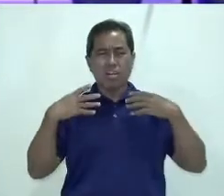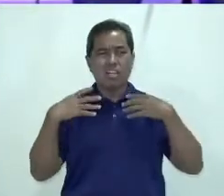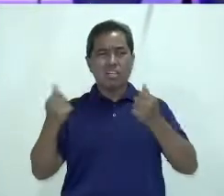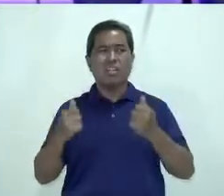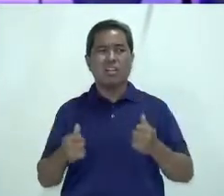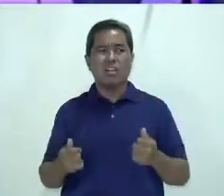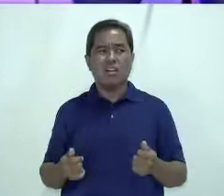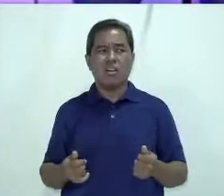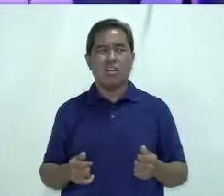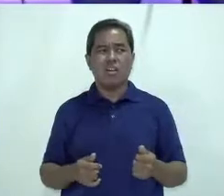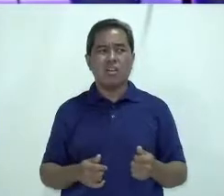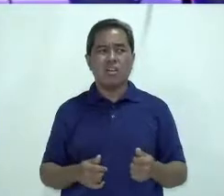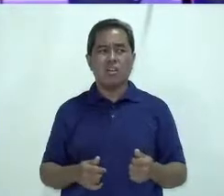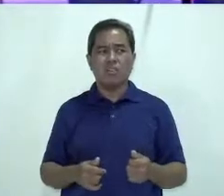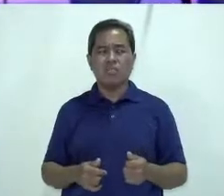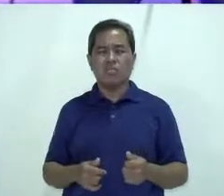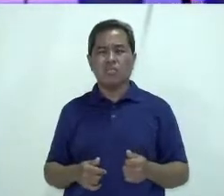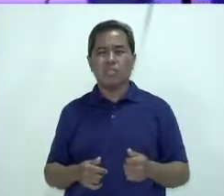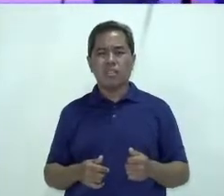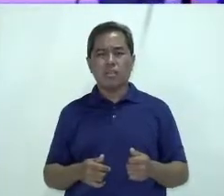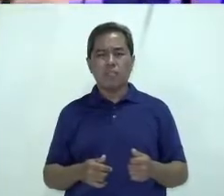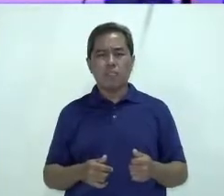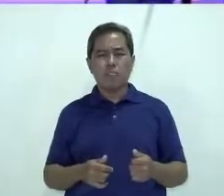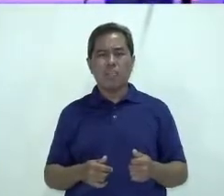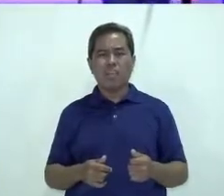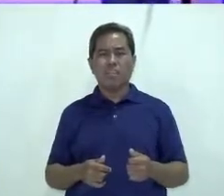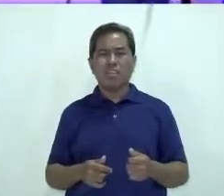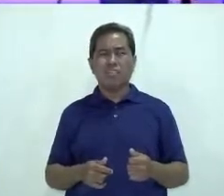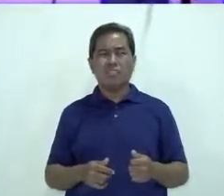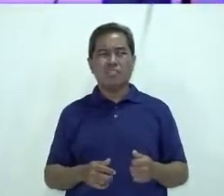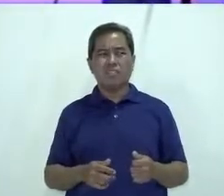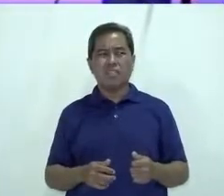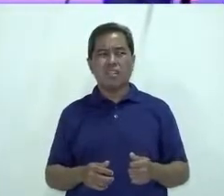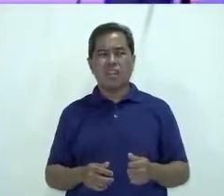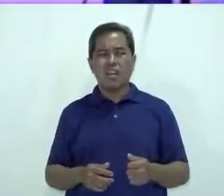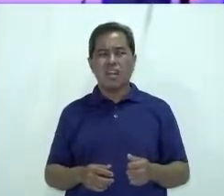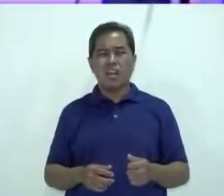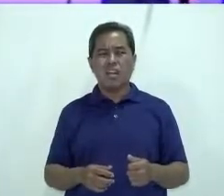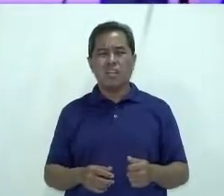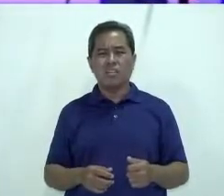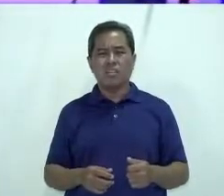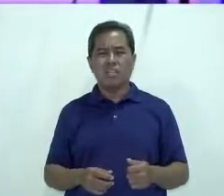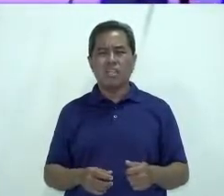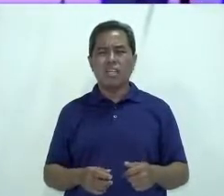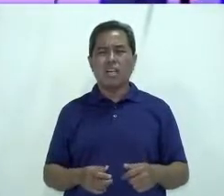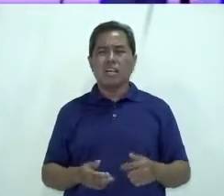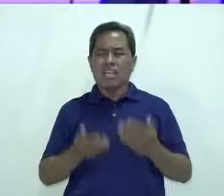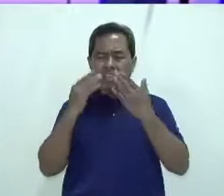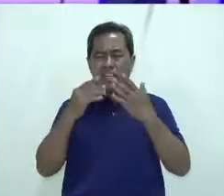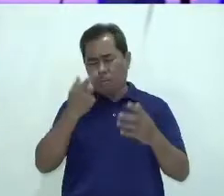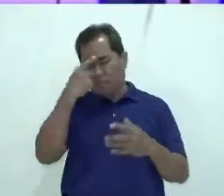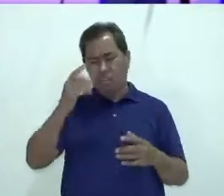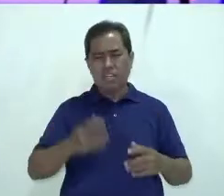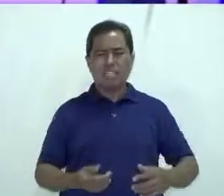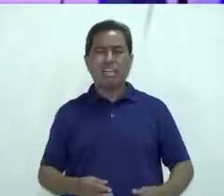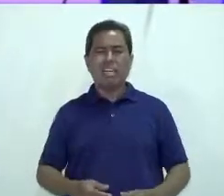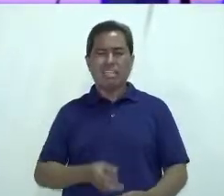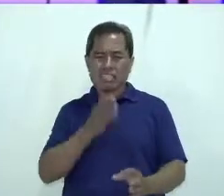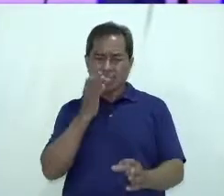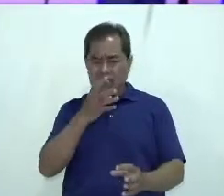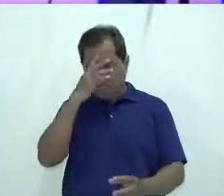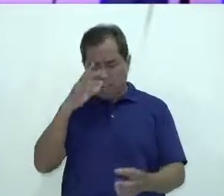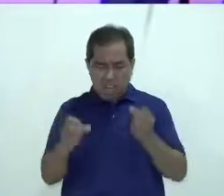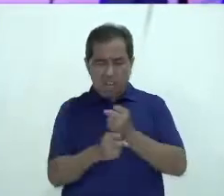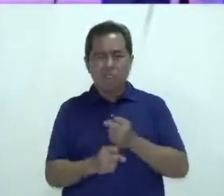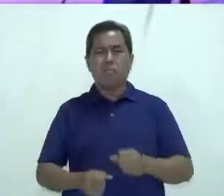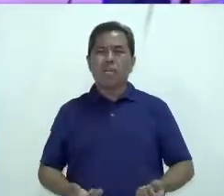now. Move in power, Spirit of God. And Lord, we thank you for the faith that is rising right now for everyone who is watching